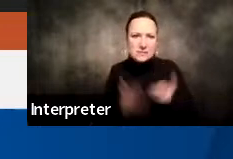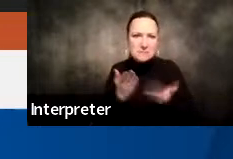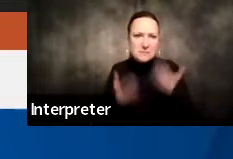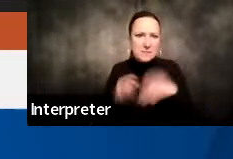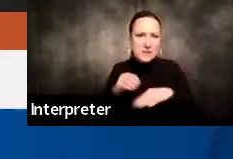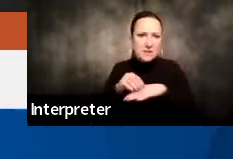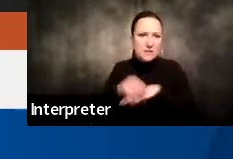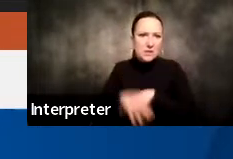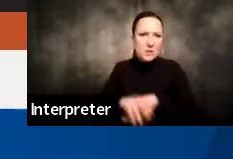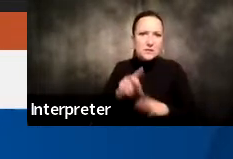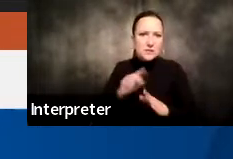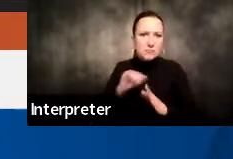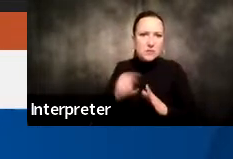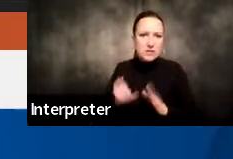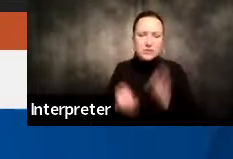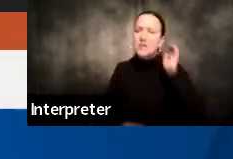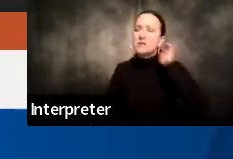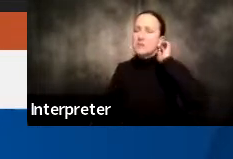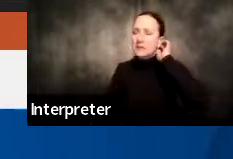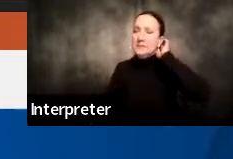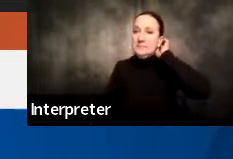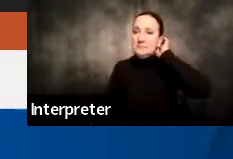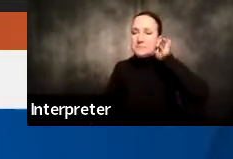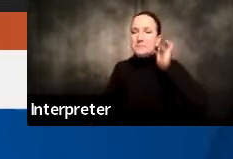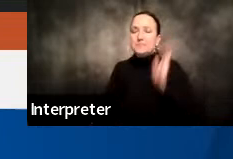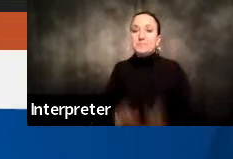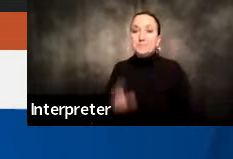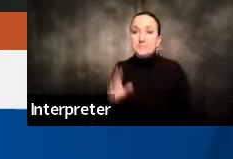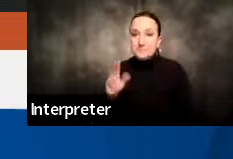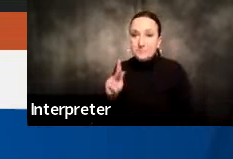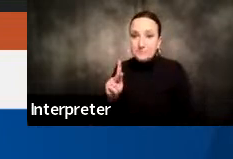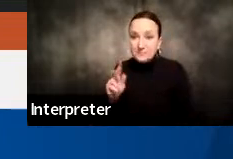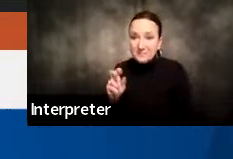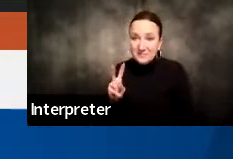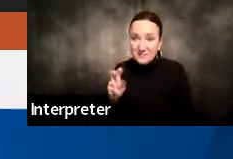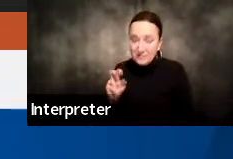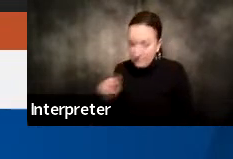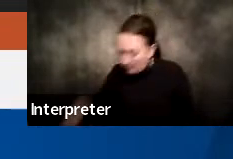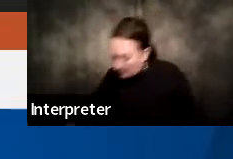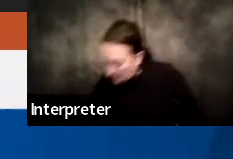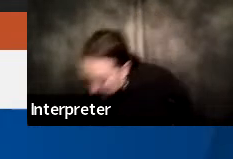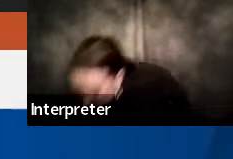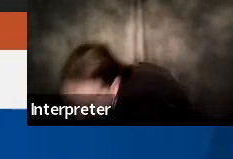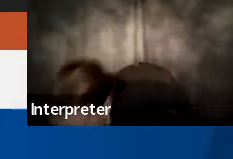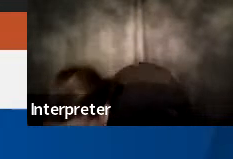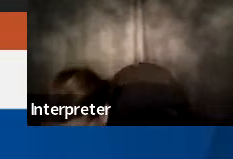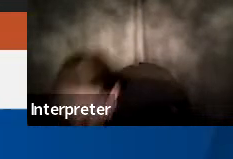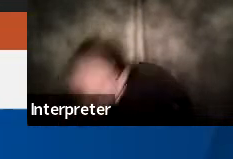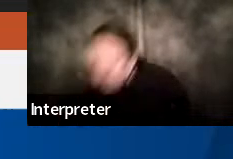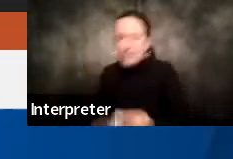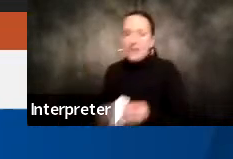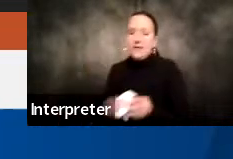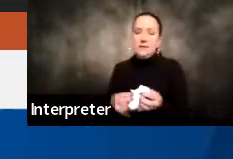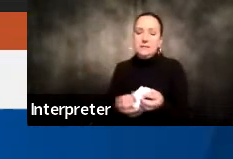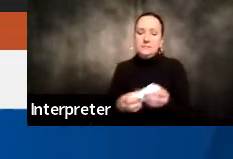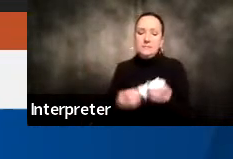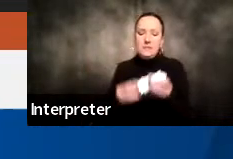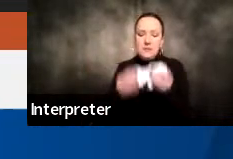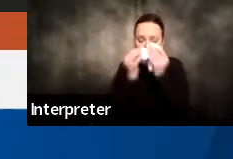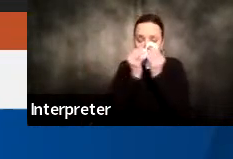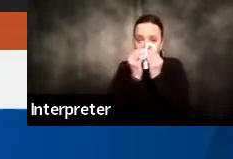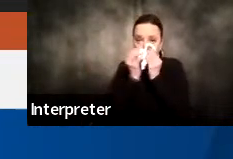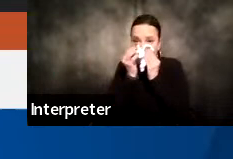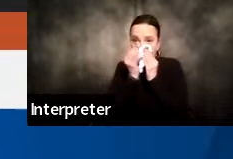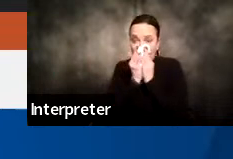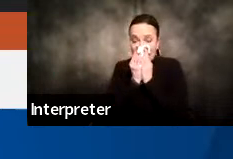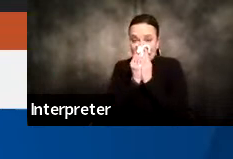Okay, thank you, Commissioner. And then Kevin Horgan, if you want to add some of the information that you've found out in